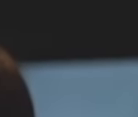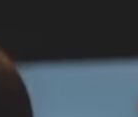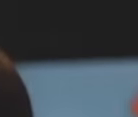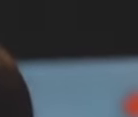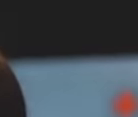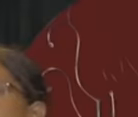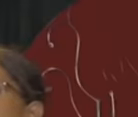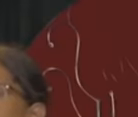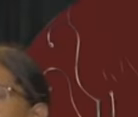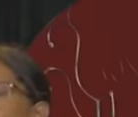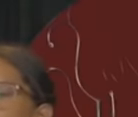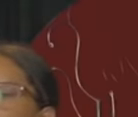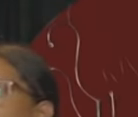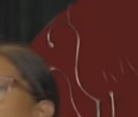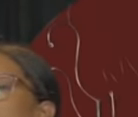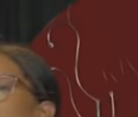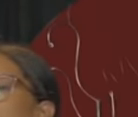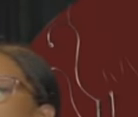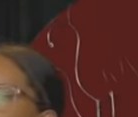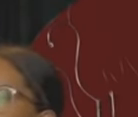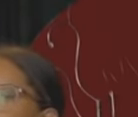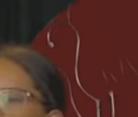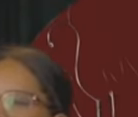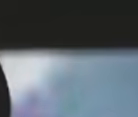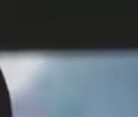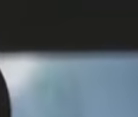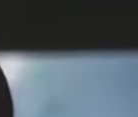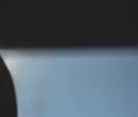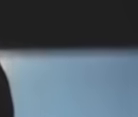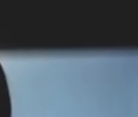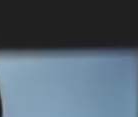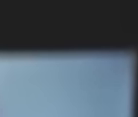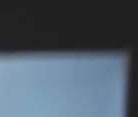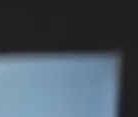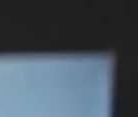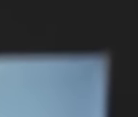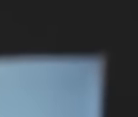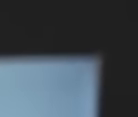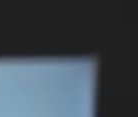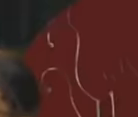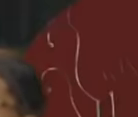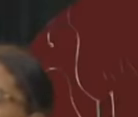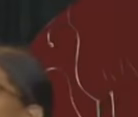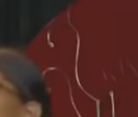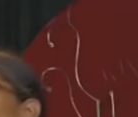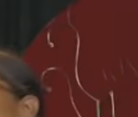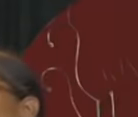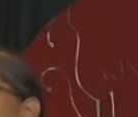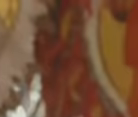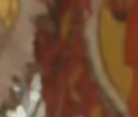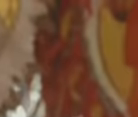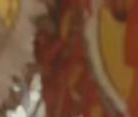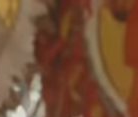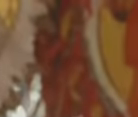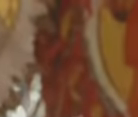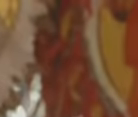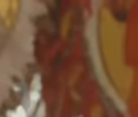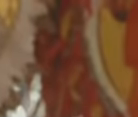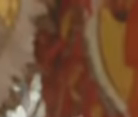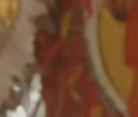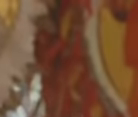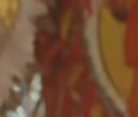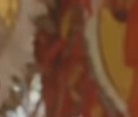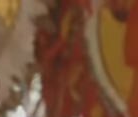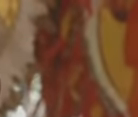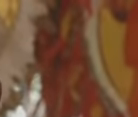our culture, and also to show them that you can have a career in this creative industry. We're looking forward,